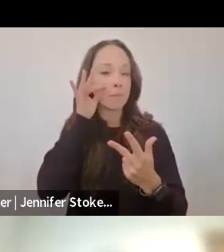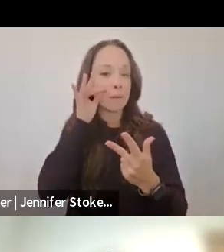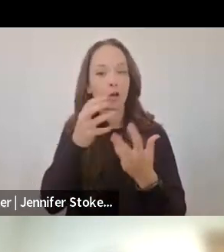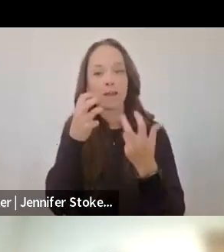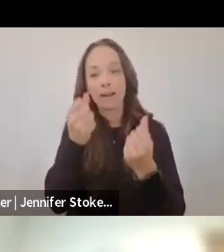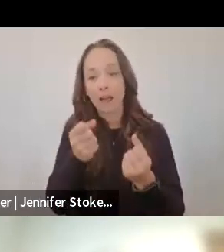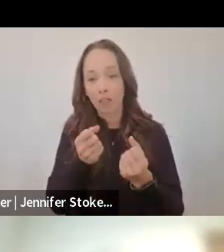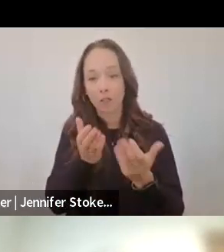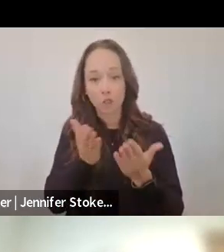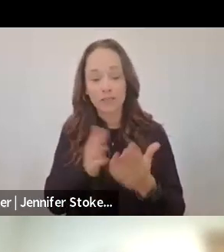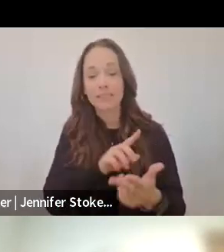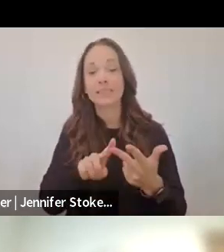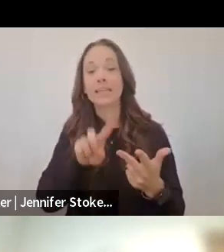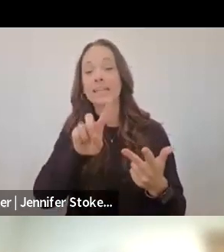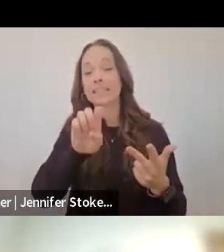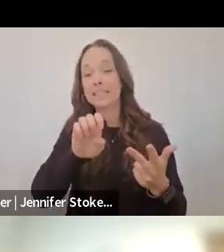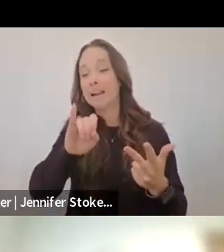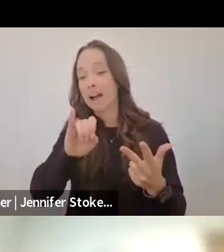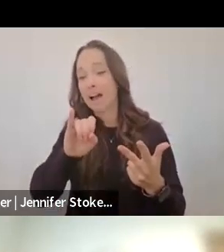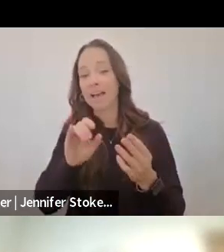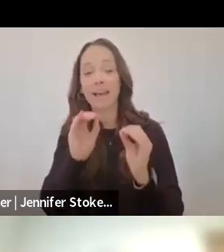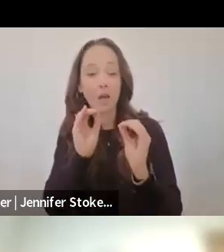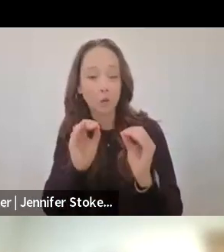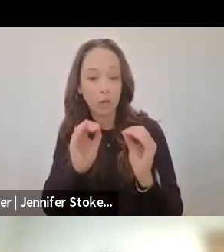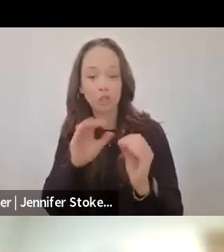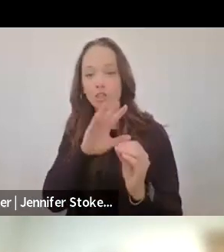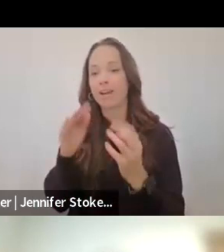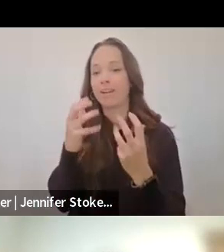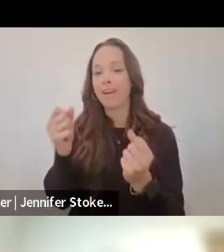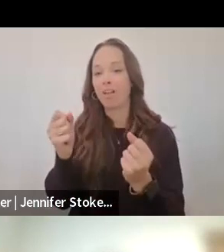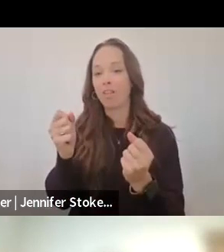services, DE&I, education, and health literacy.